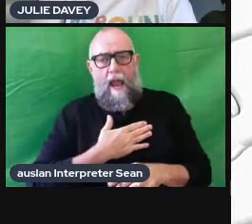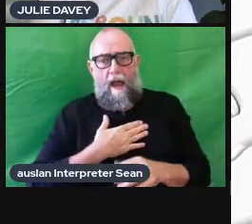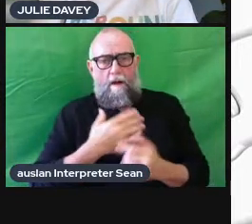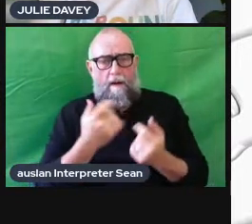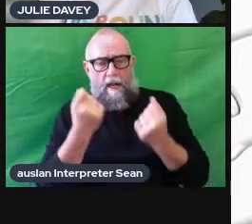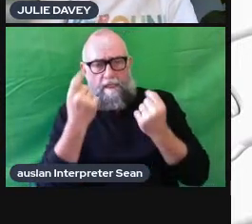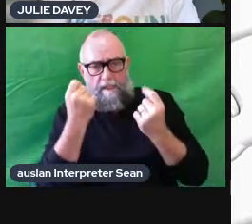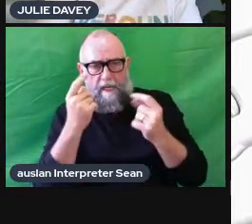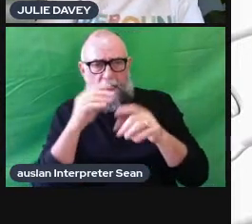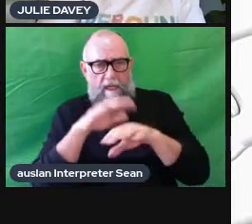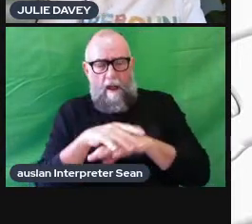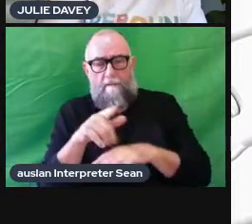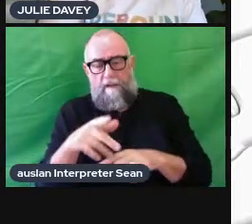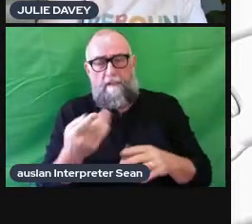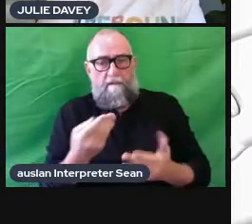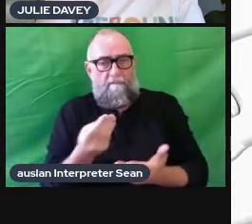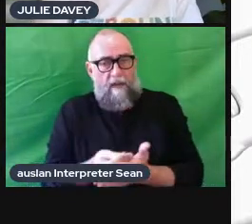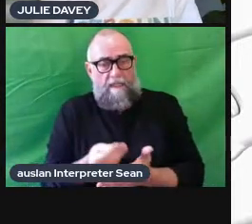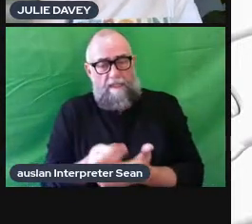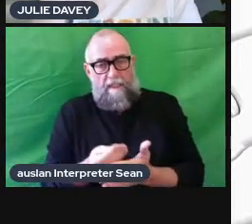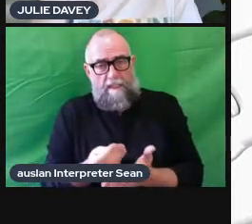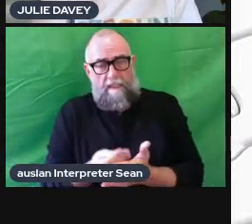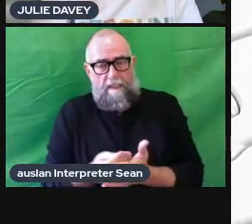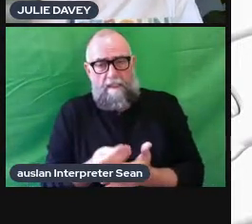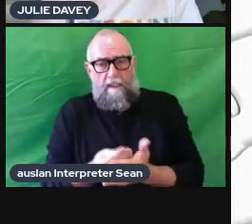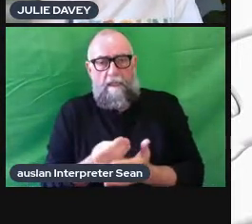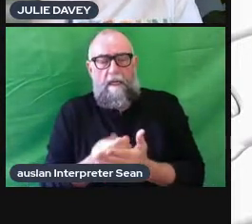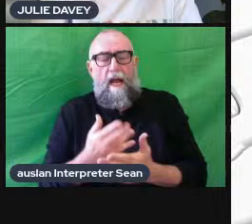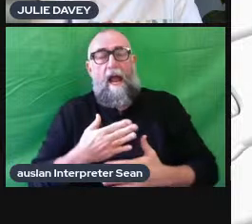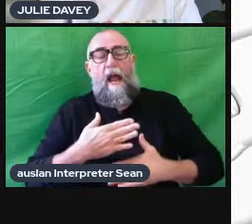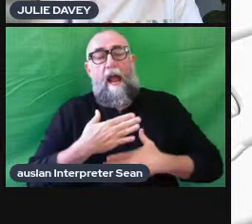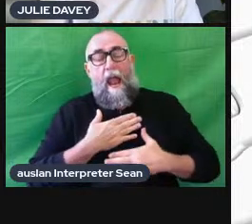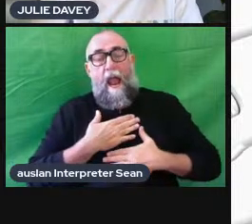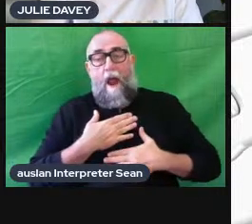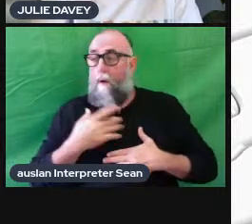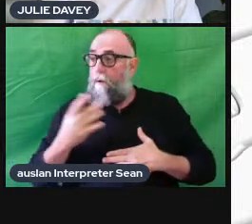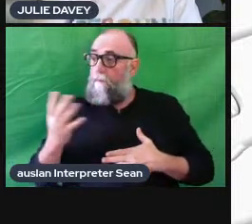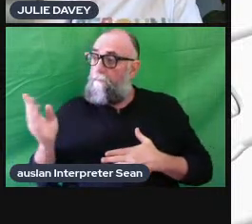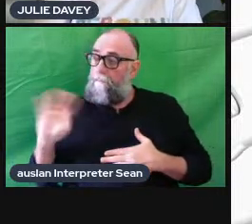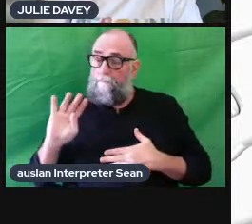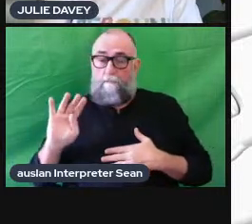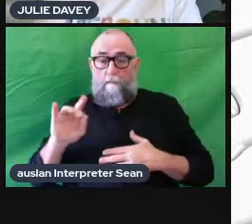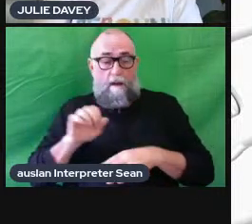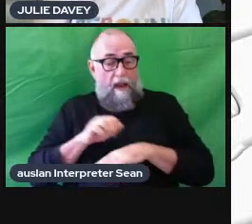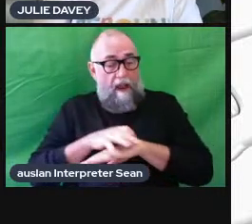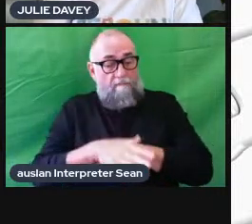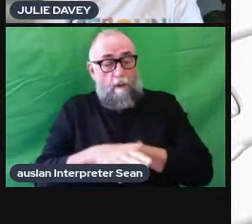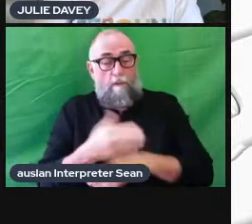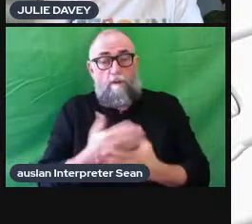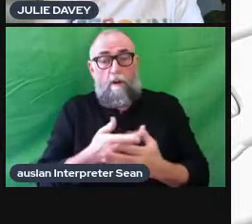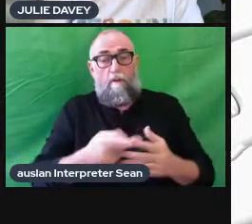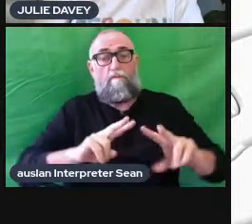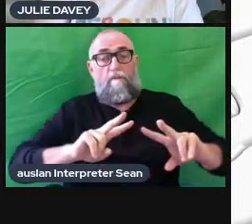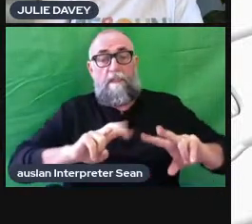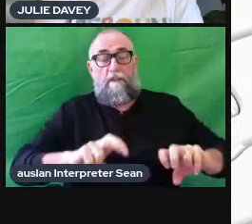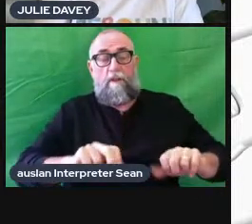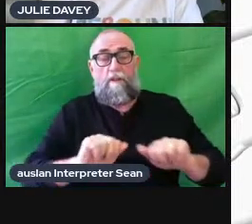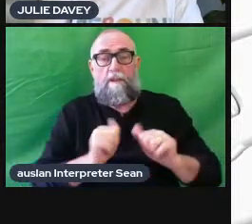funding project proposal, our influence was very meaningful and authentic, which was really satisfying